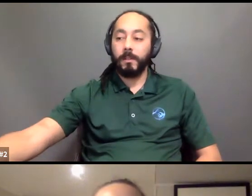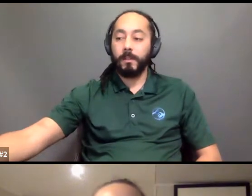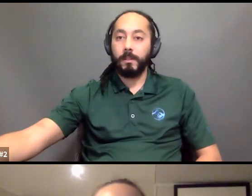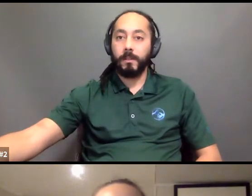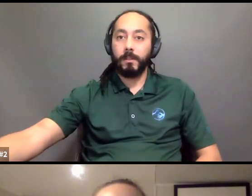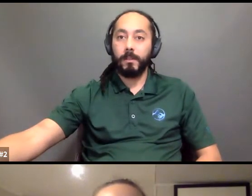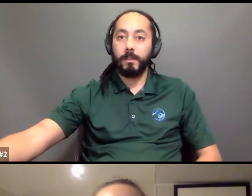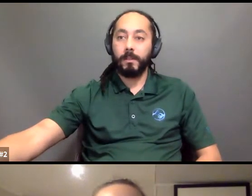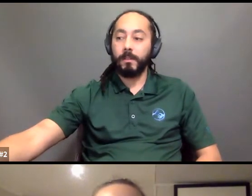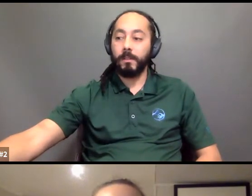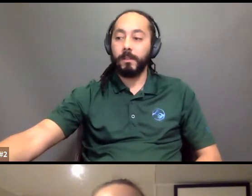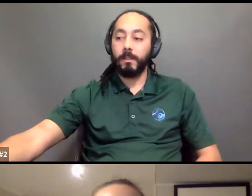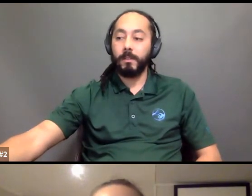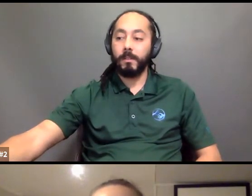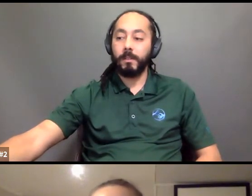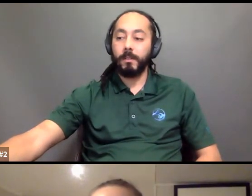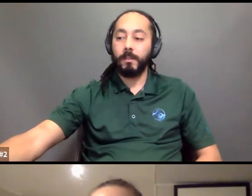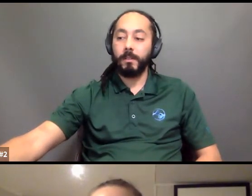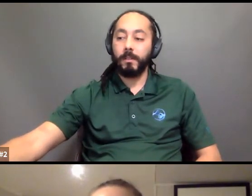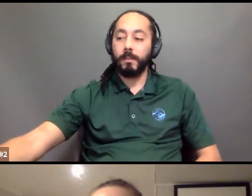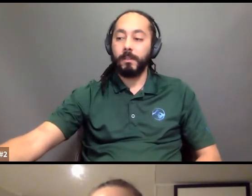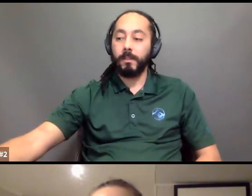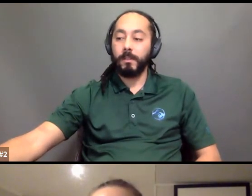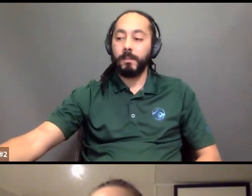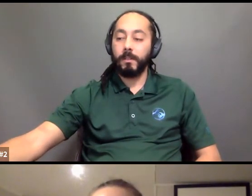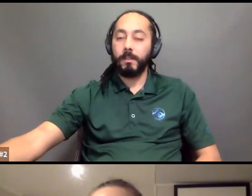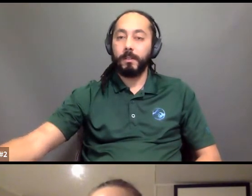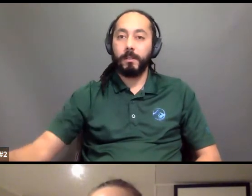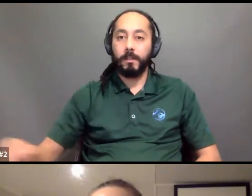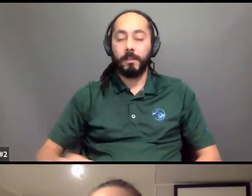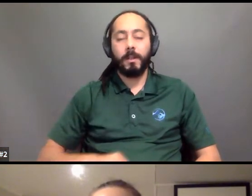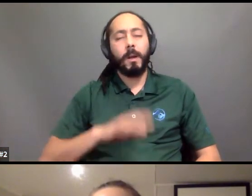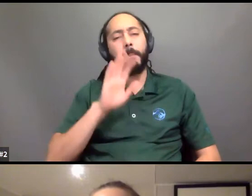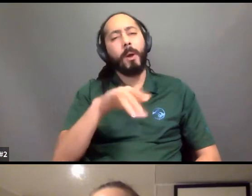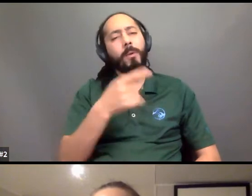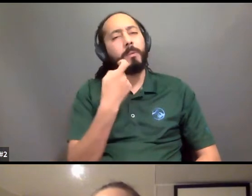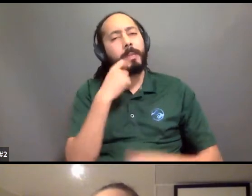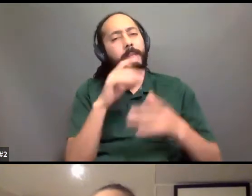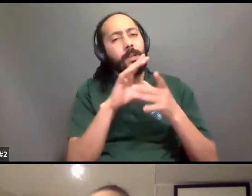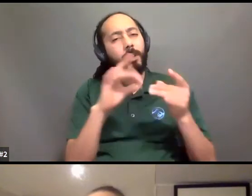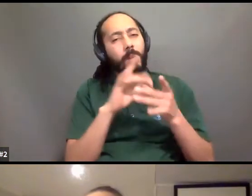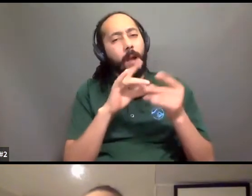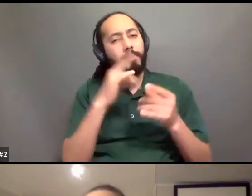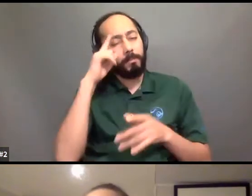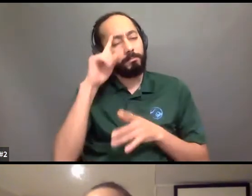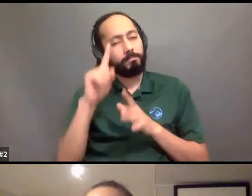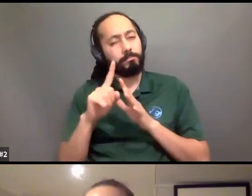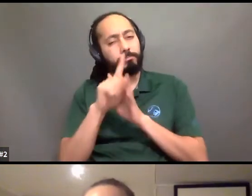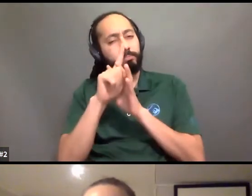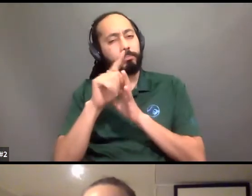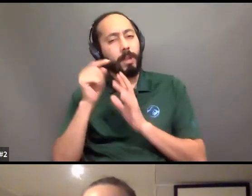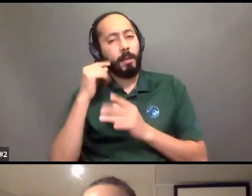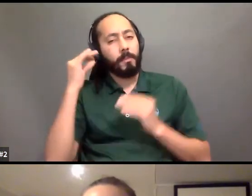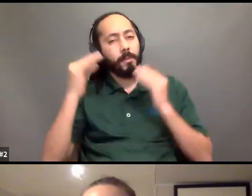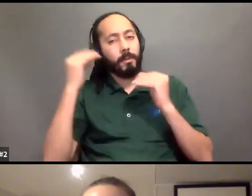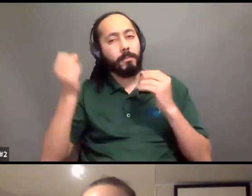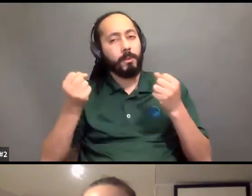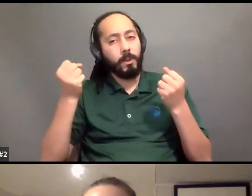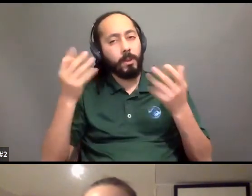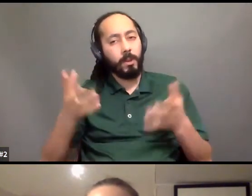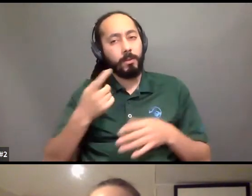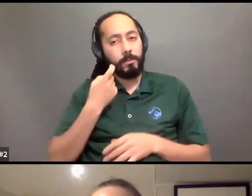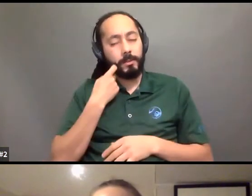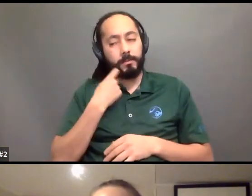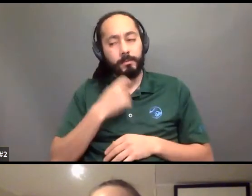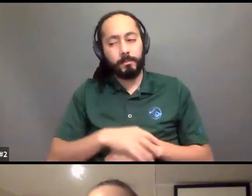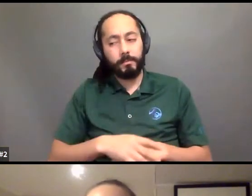You know, what you were just saying, Winona, put me in mind of something I've been thinking about a lot lately. And it's,